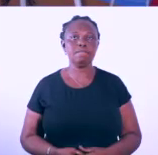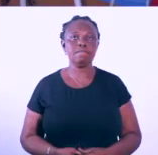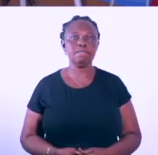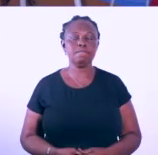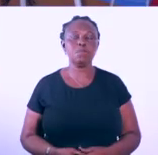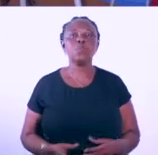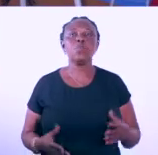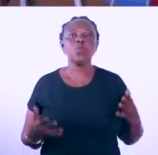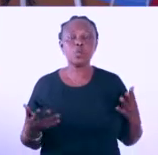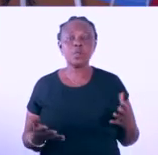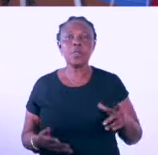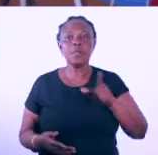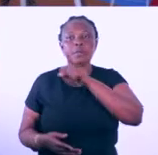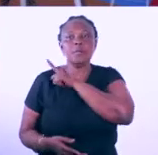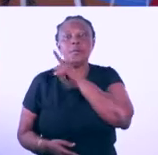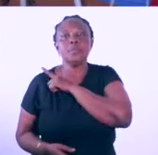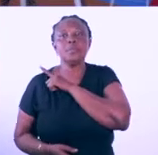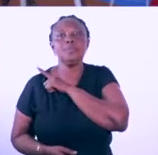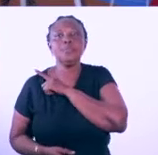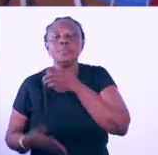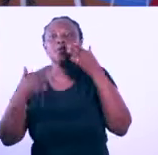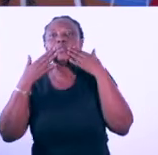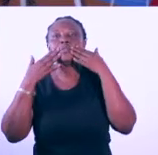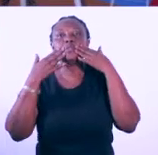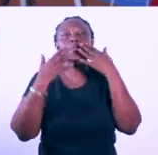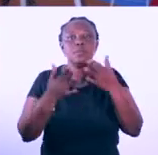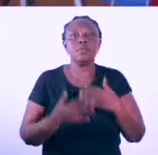Okay, Lord. Thank you very much.